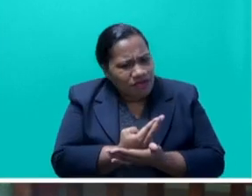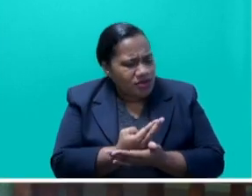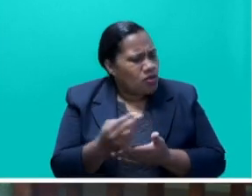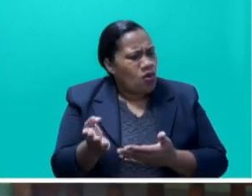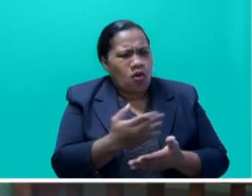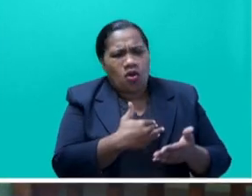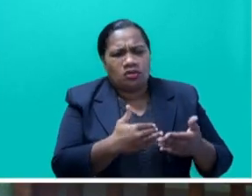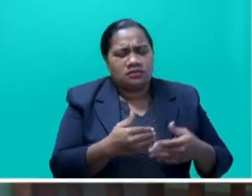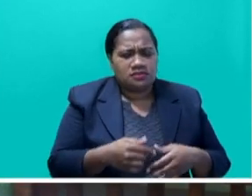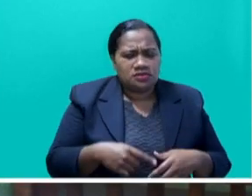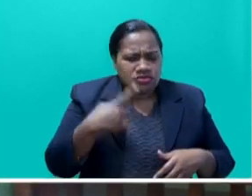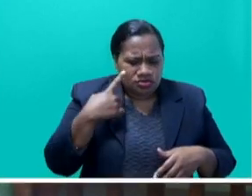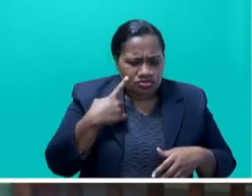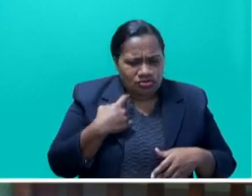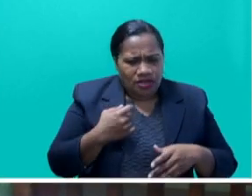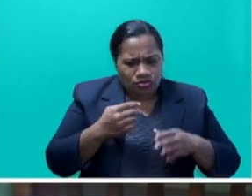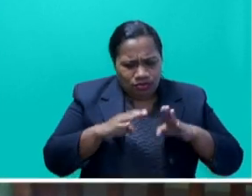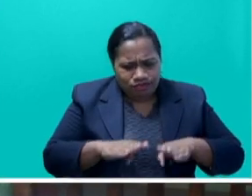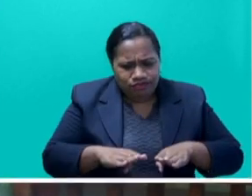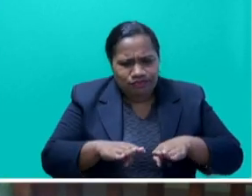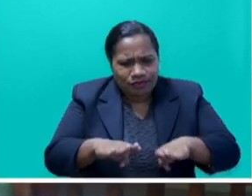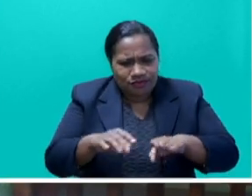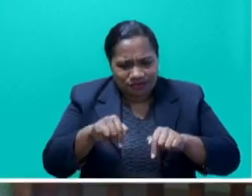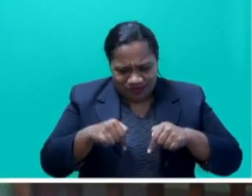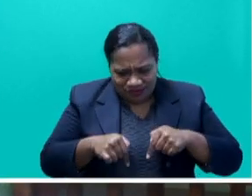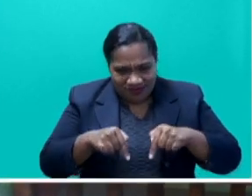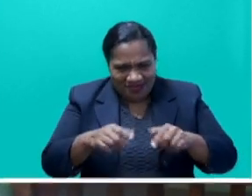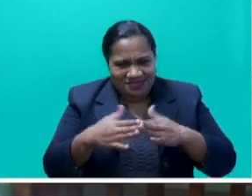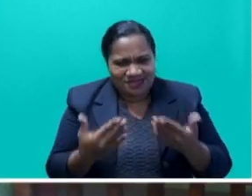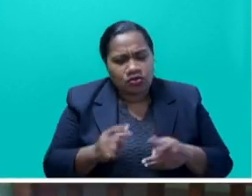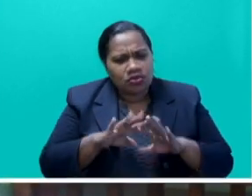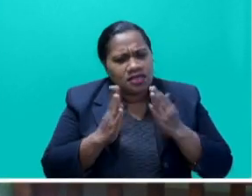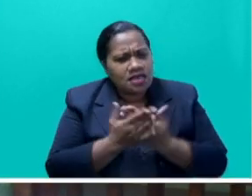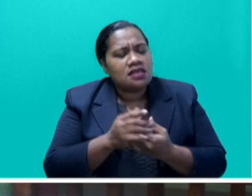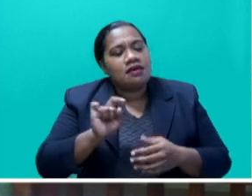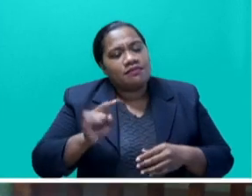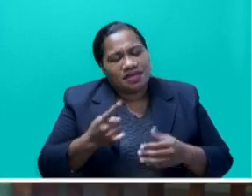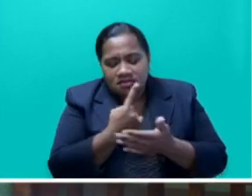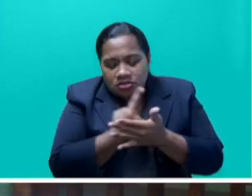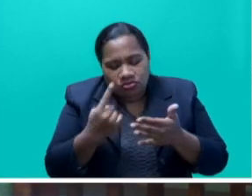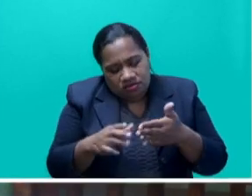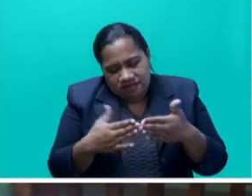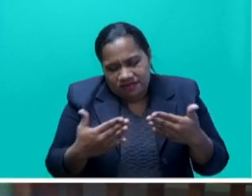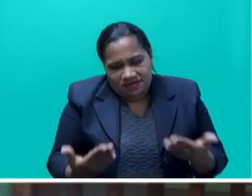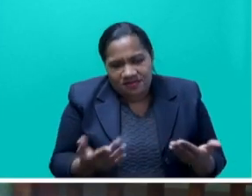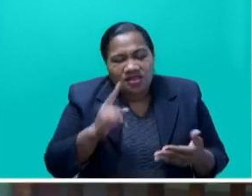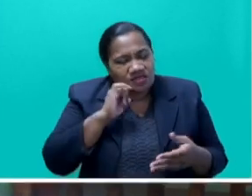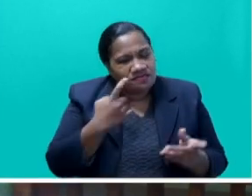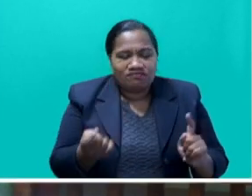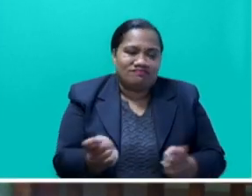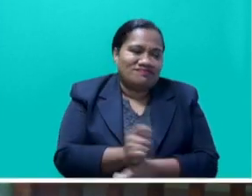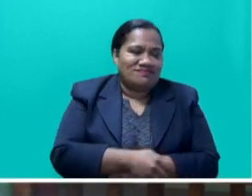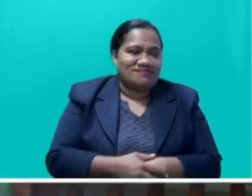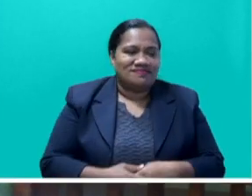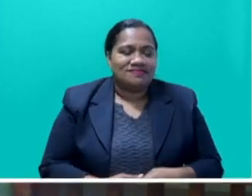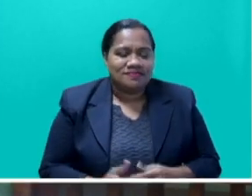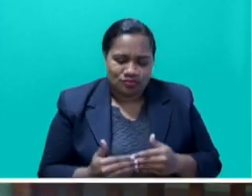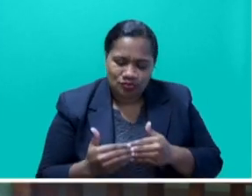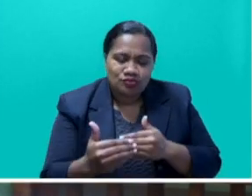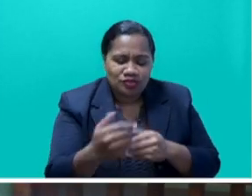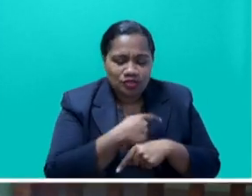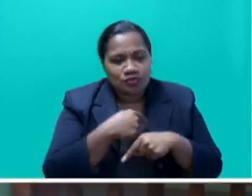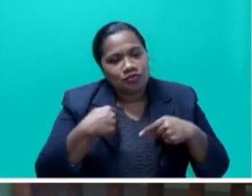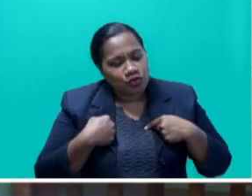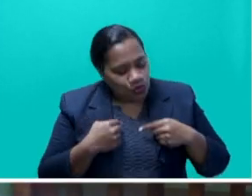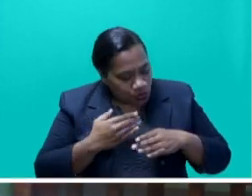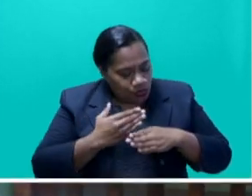storm together. However, this is only temporarily and it will subside. We are working with any